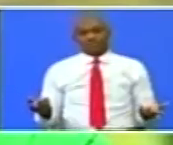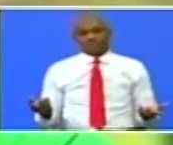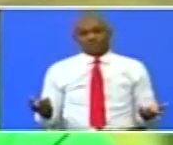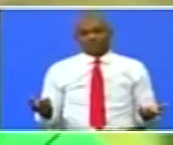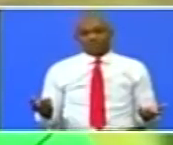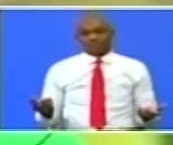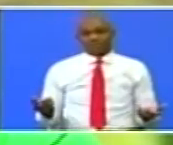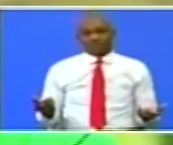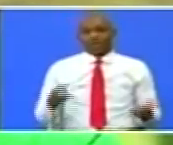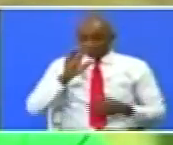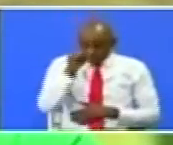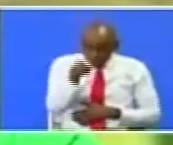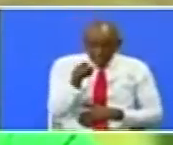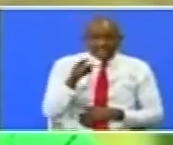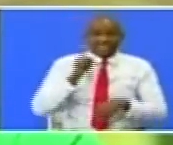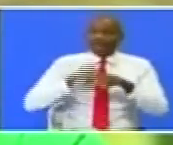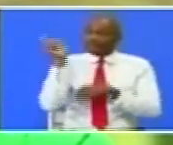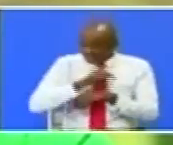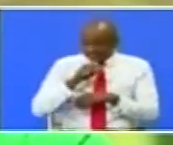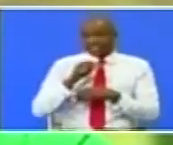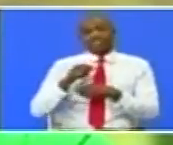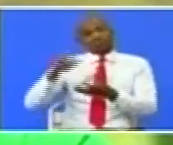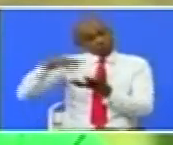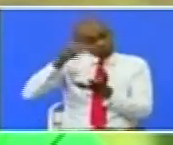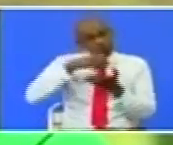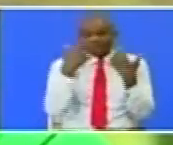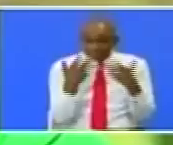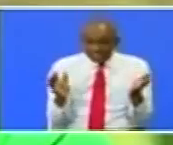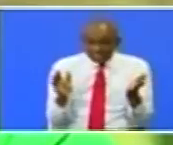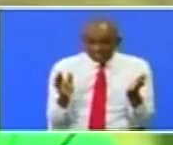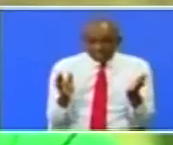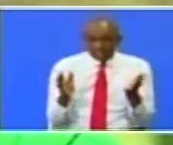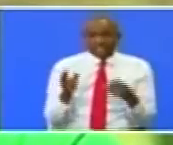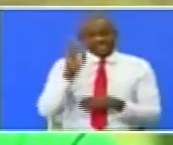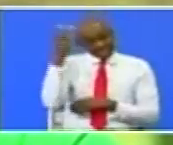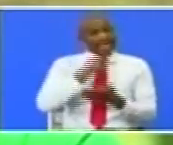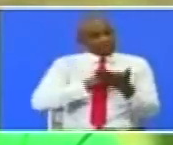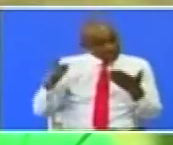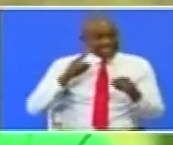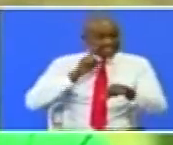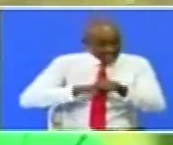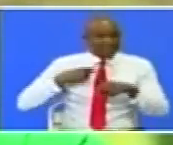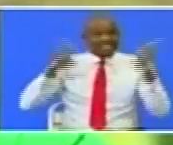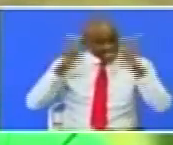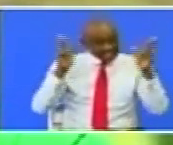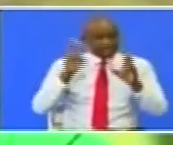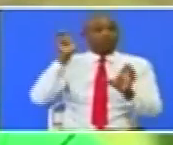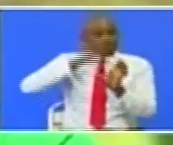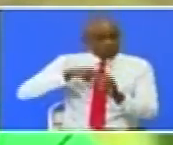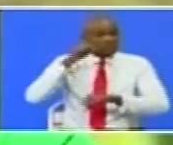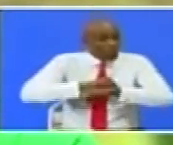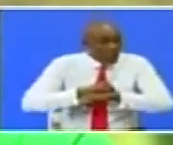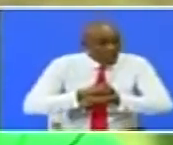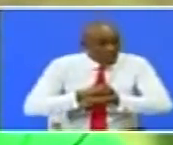those. And then after we have finished window shopping, just on the second week when I was ready to get into the